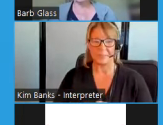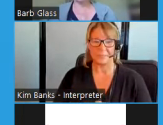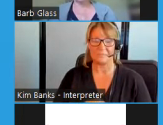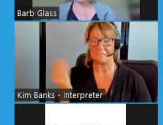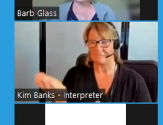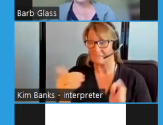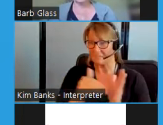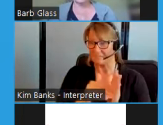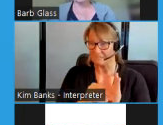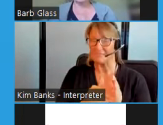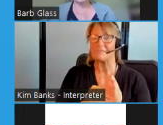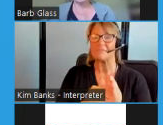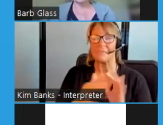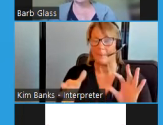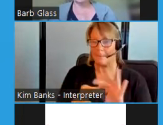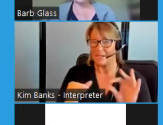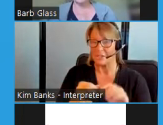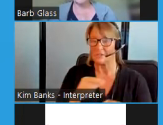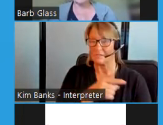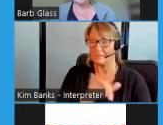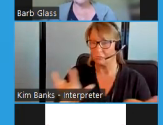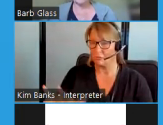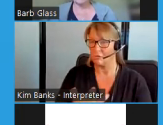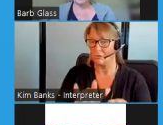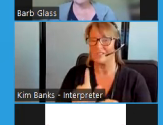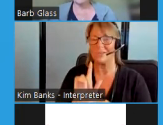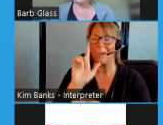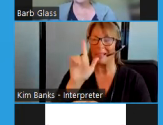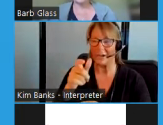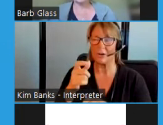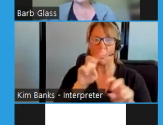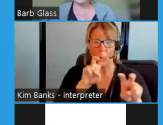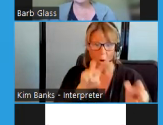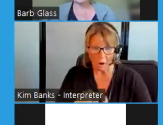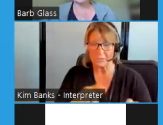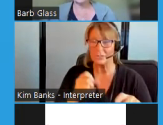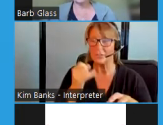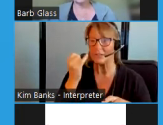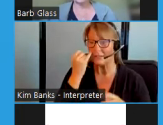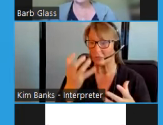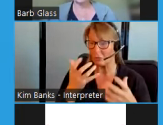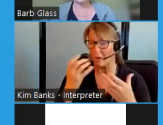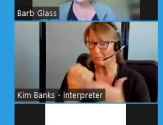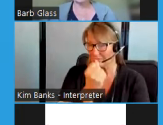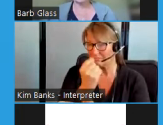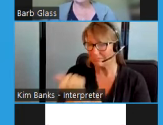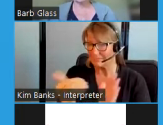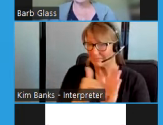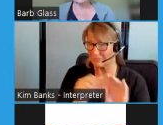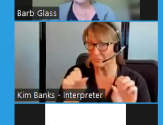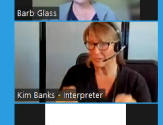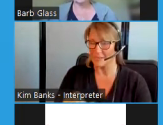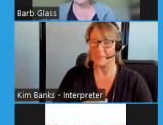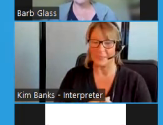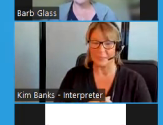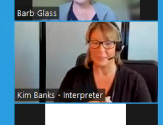recorded, as Stacy was just saying, and so you'll be able to access the recording afterward if you would like to do so. And